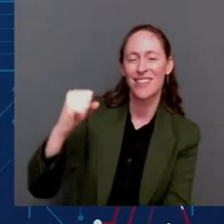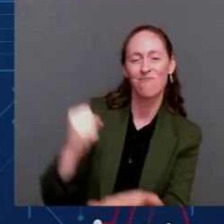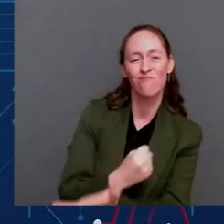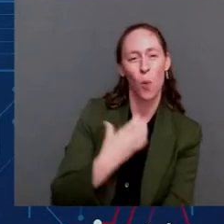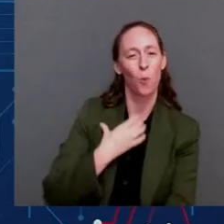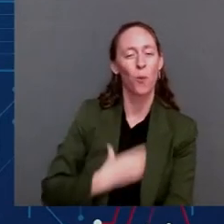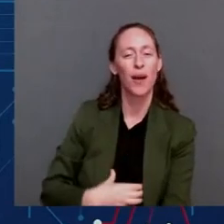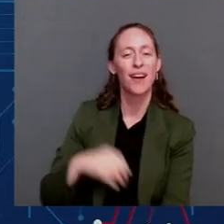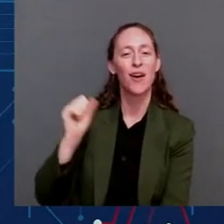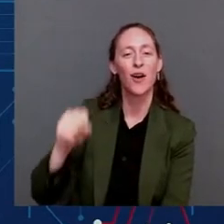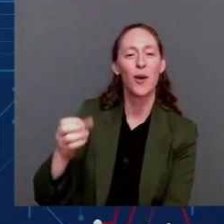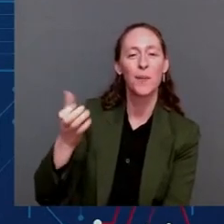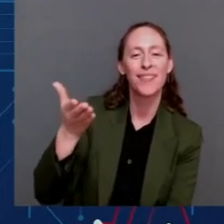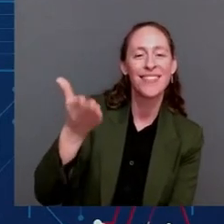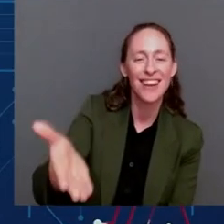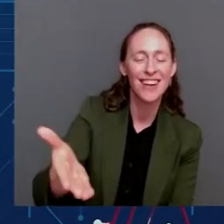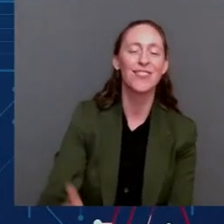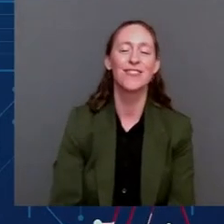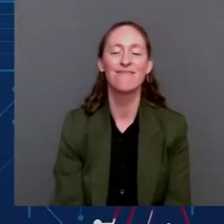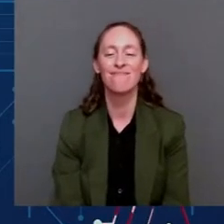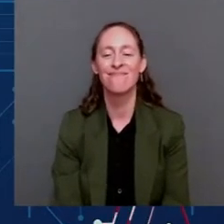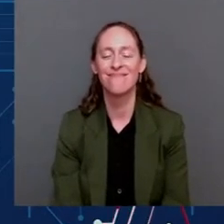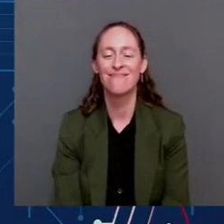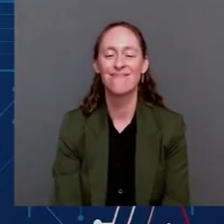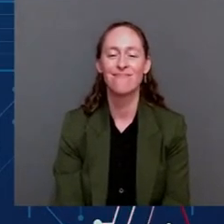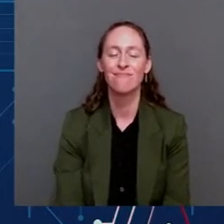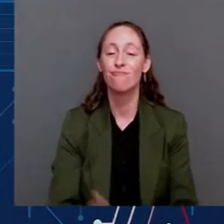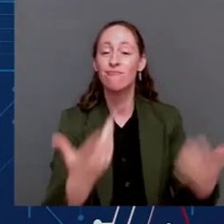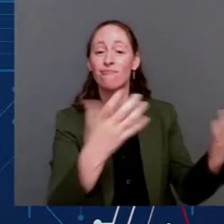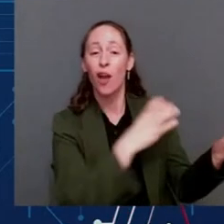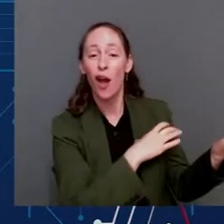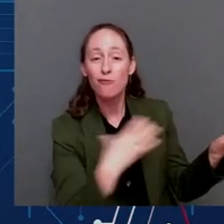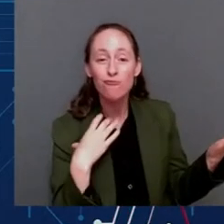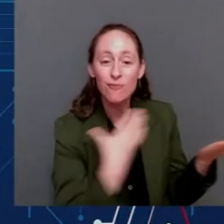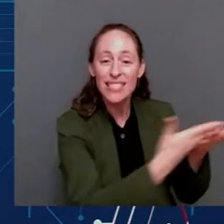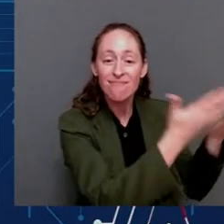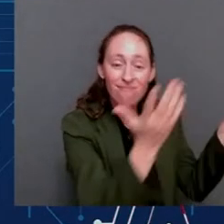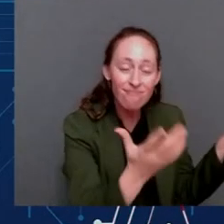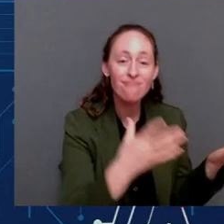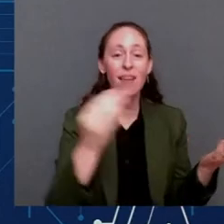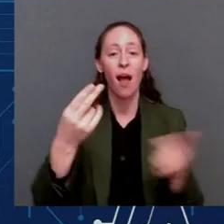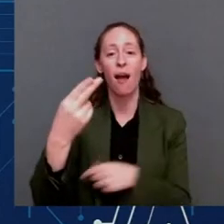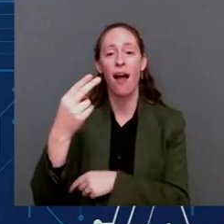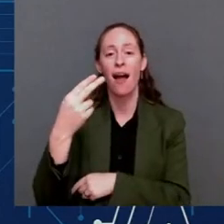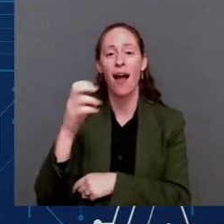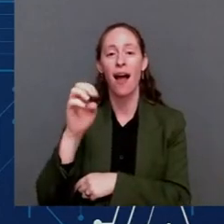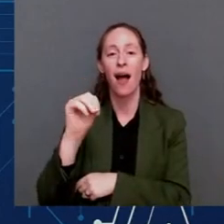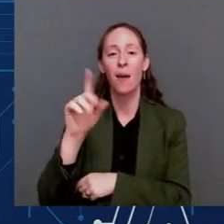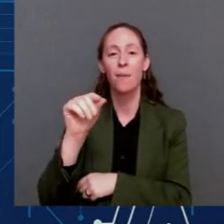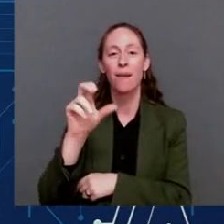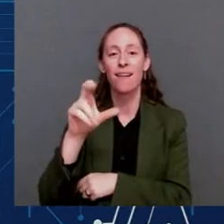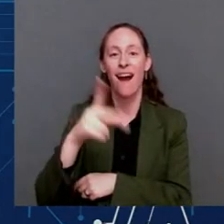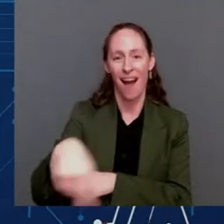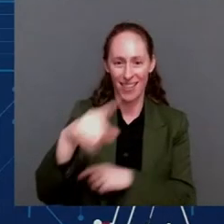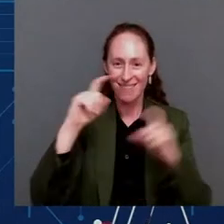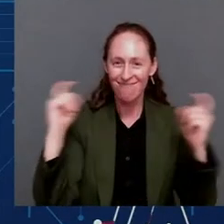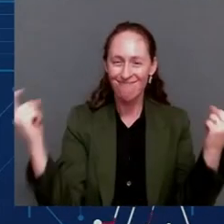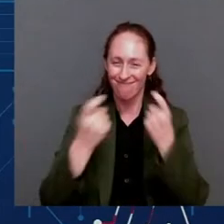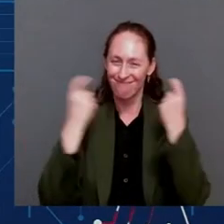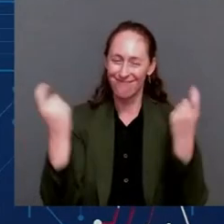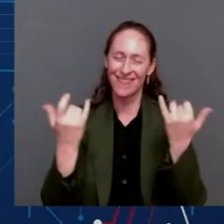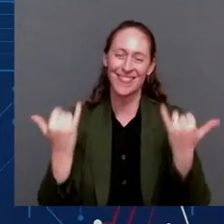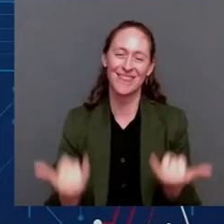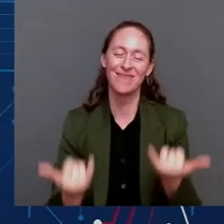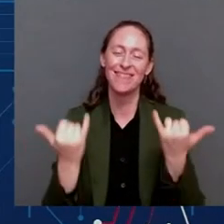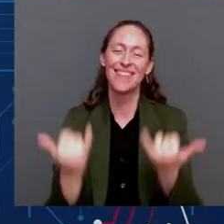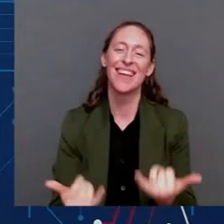Hemlock and everyone who's there today. So it's wonderful, though, to take part in this event virtually. And I have